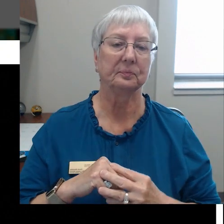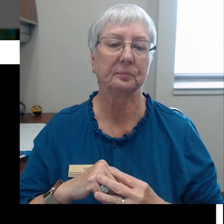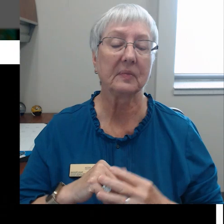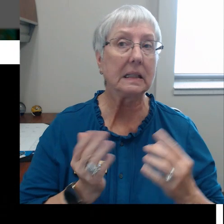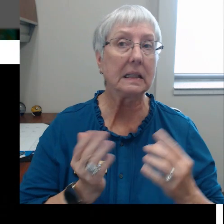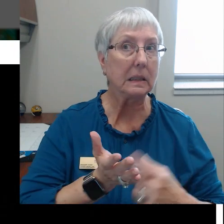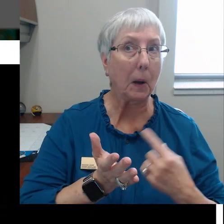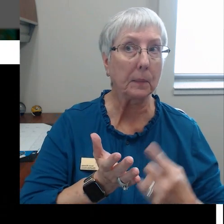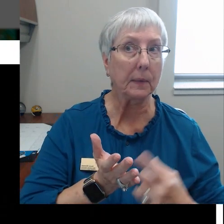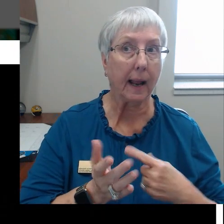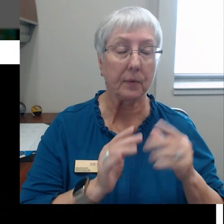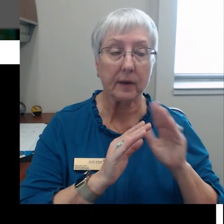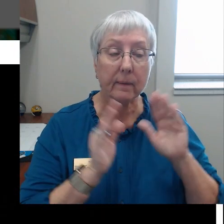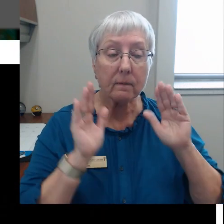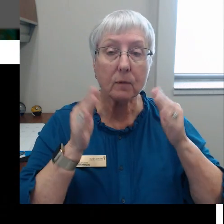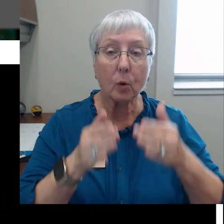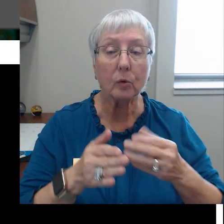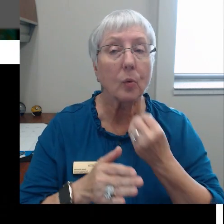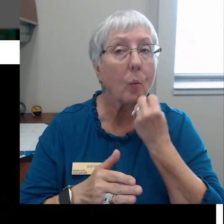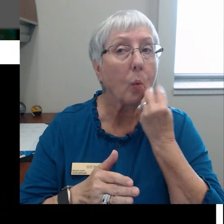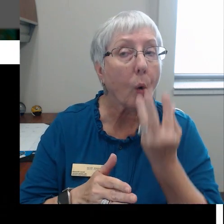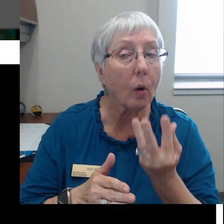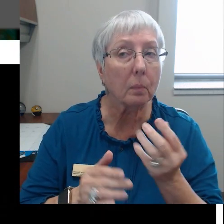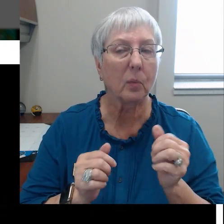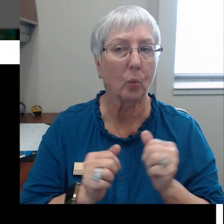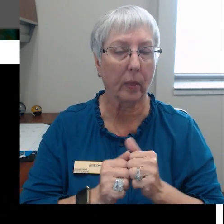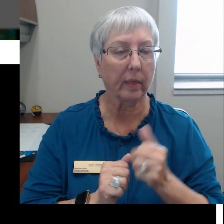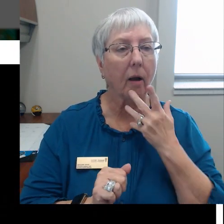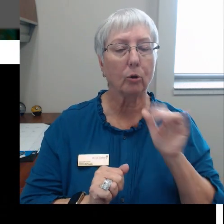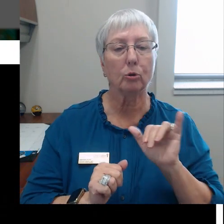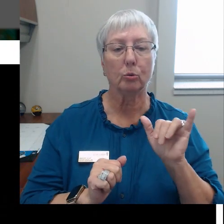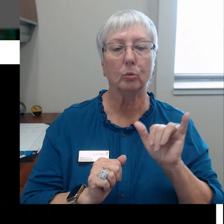color with a focus on warmth, though she